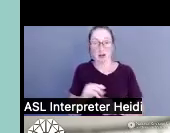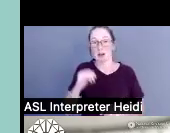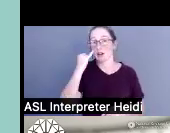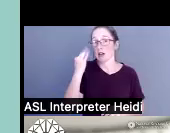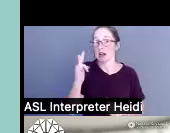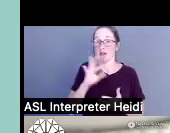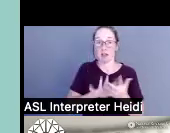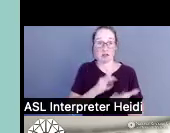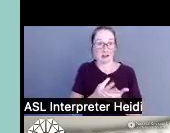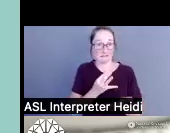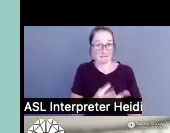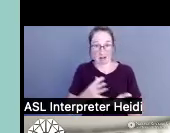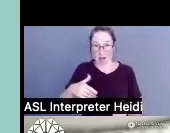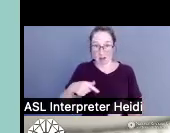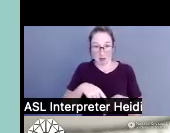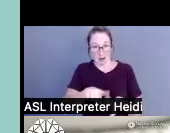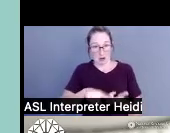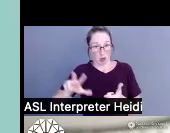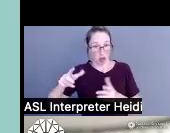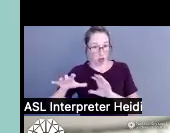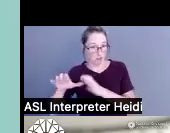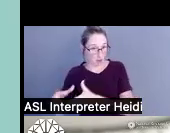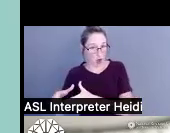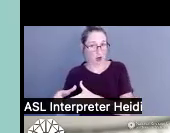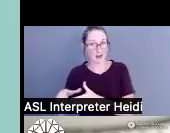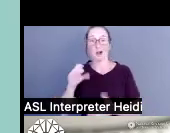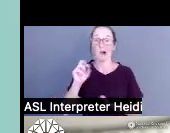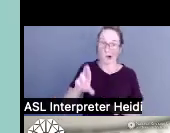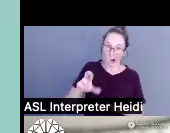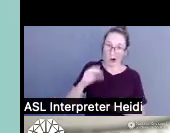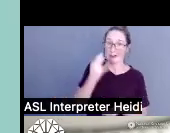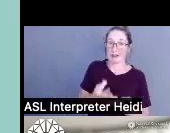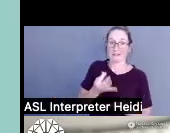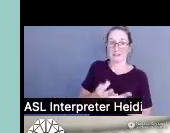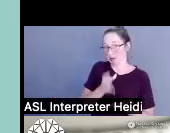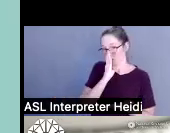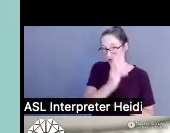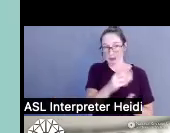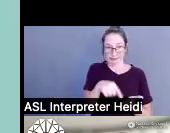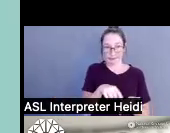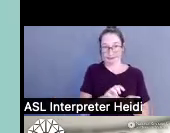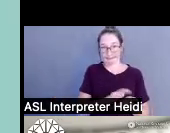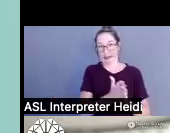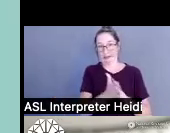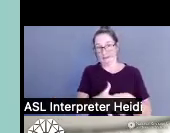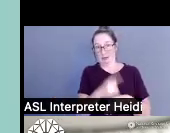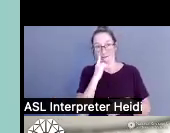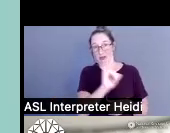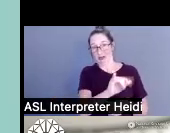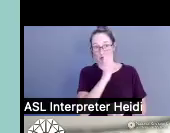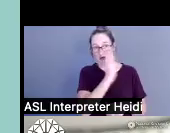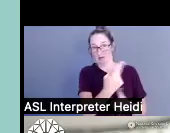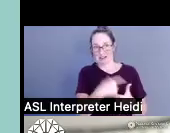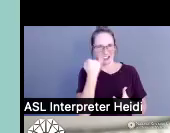those funds needed to be paid out to a third party, and or the funds would just be made directly available to participants if it did